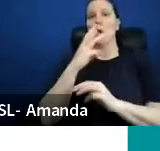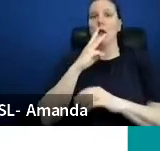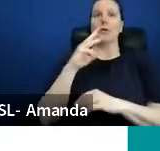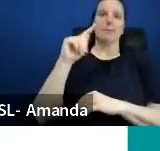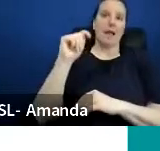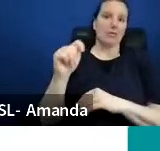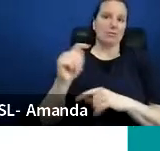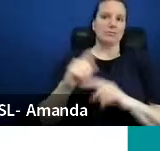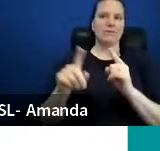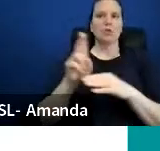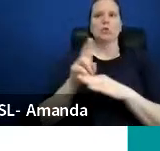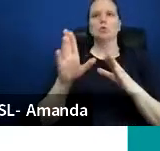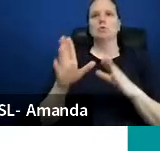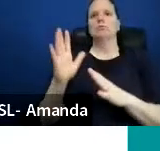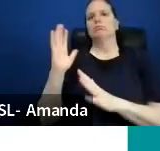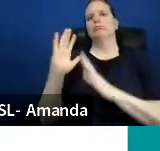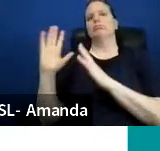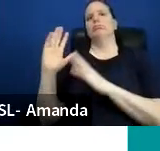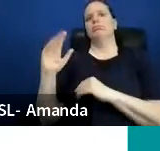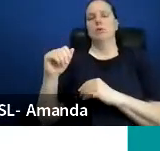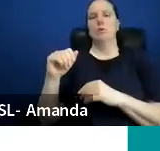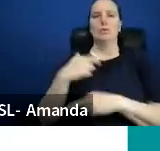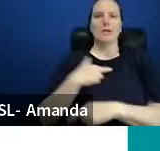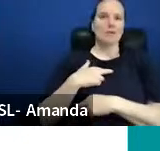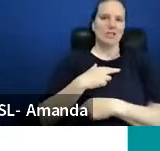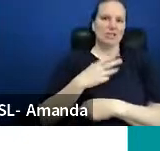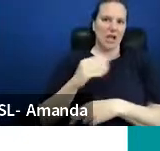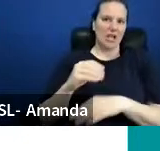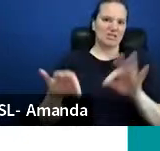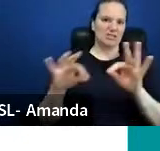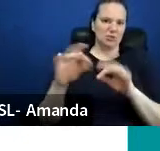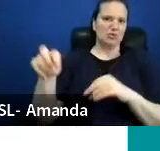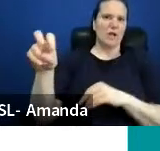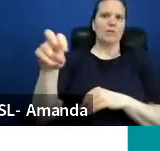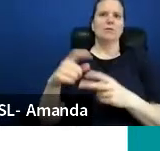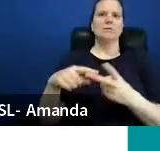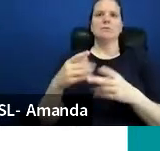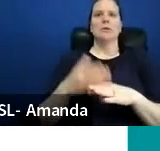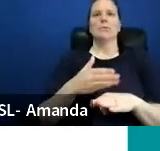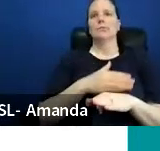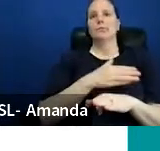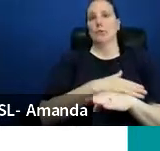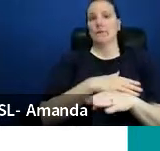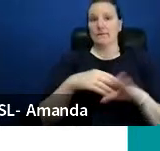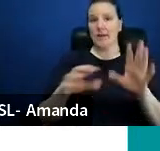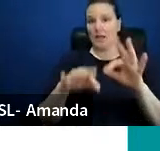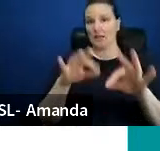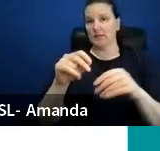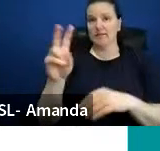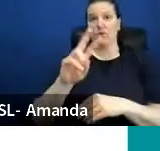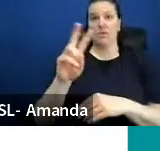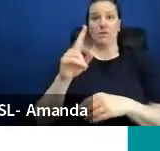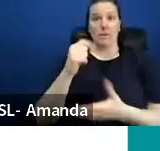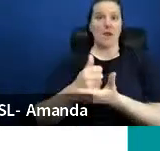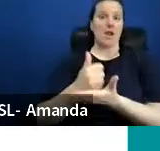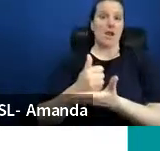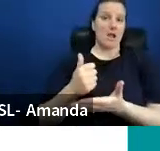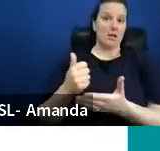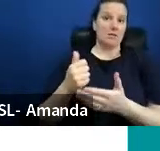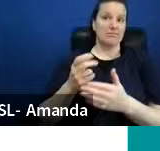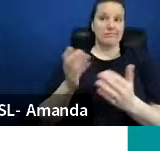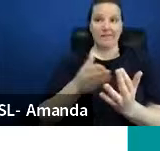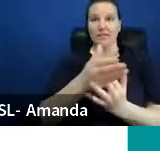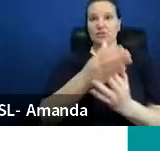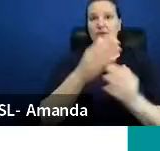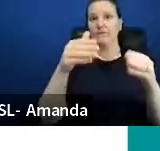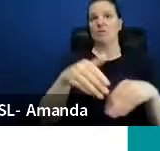using paths for both recreation and essential travel, improve wayfinding signage in Vancouver to better aid navigation, focusing on the needs